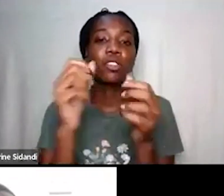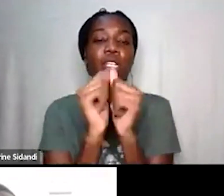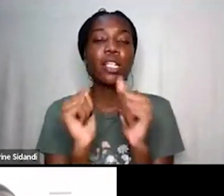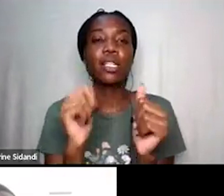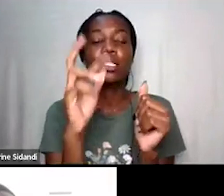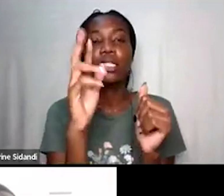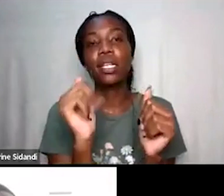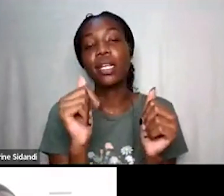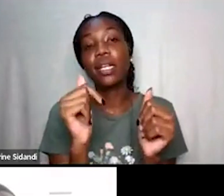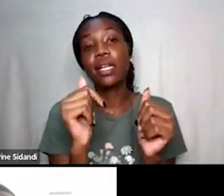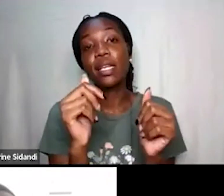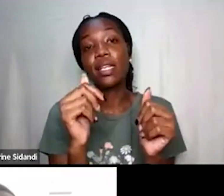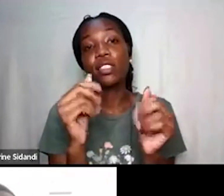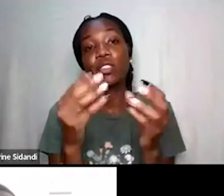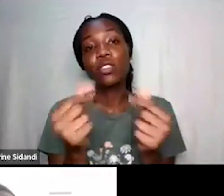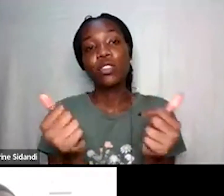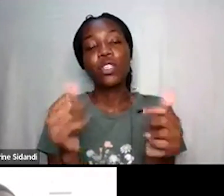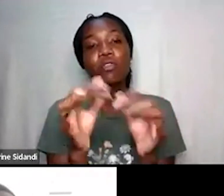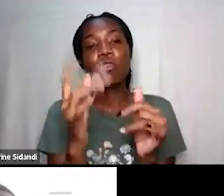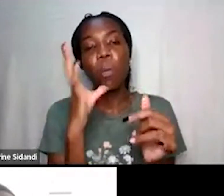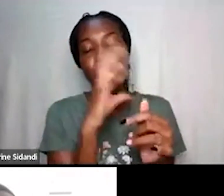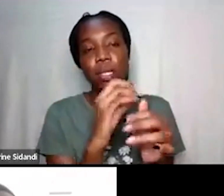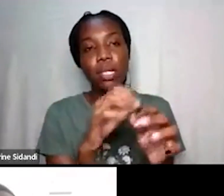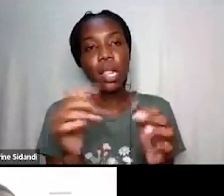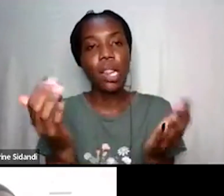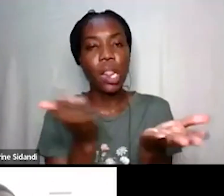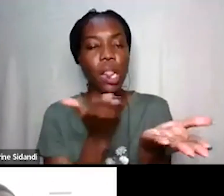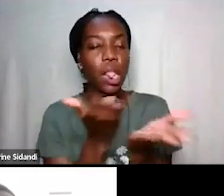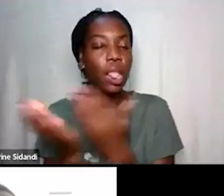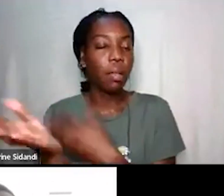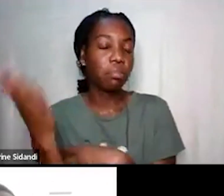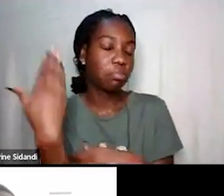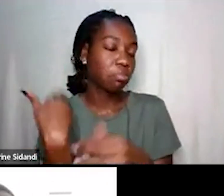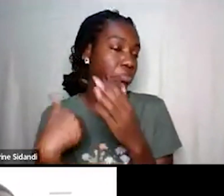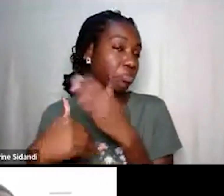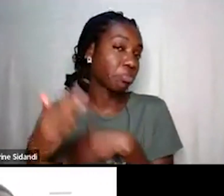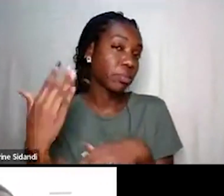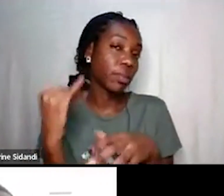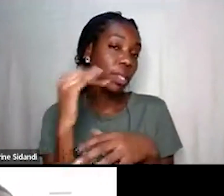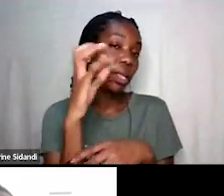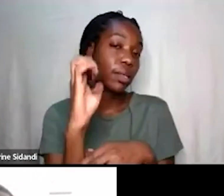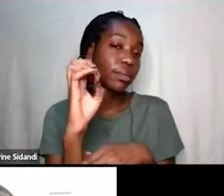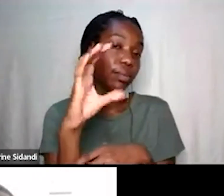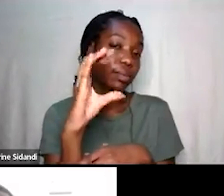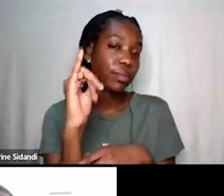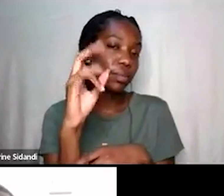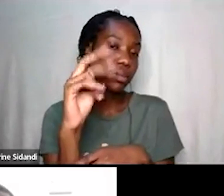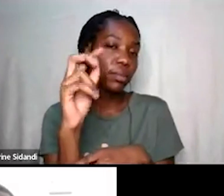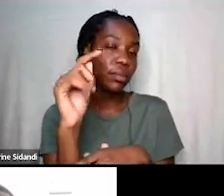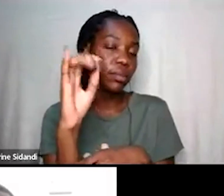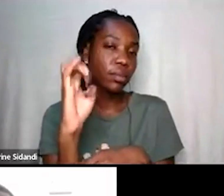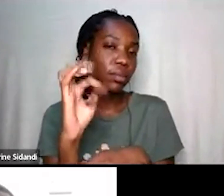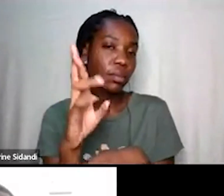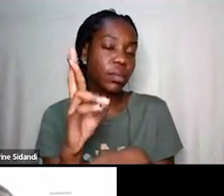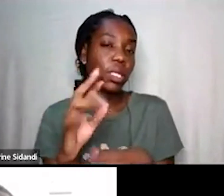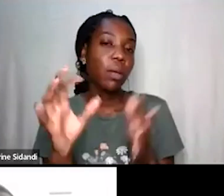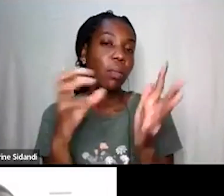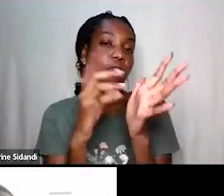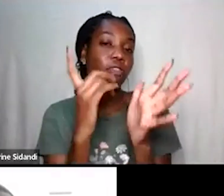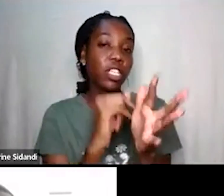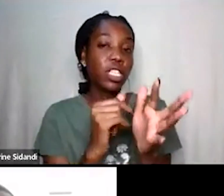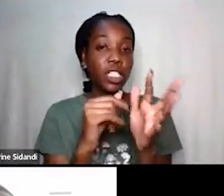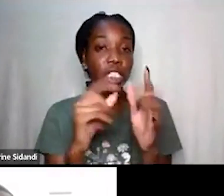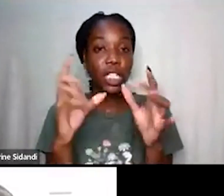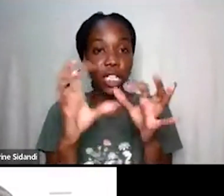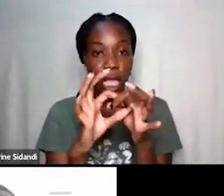have missed other sessions previously. I think Jacinta had posted our links. Kevin, you have seen